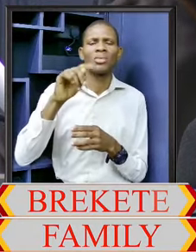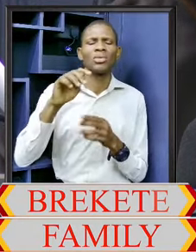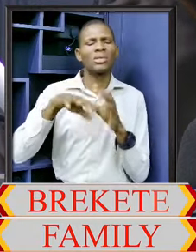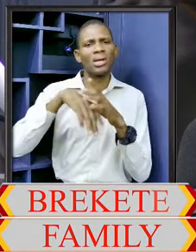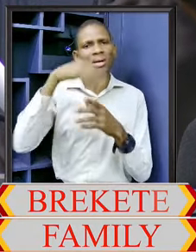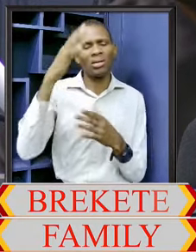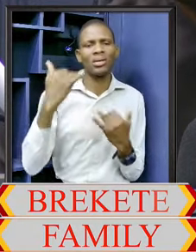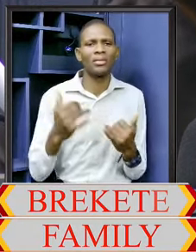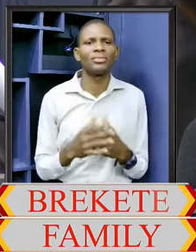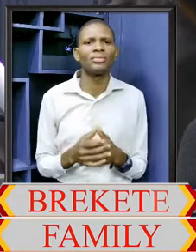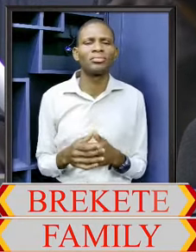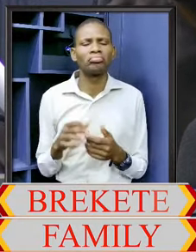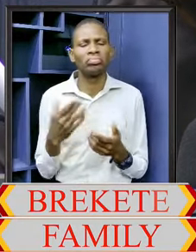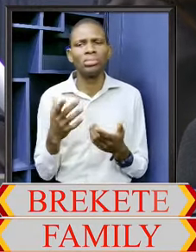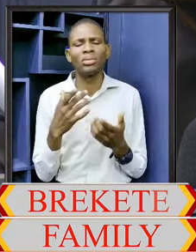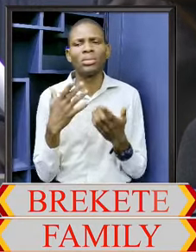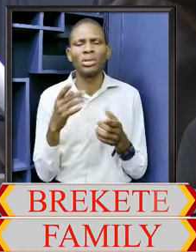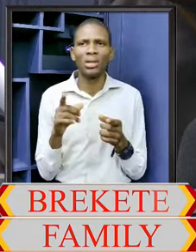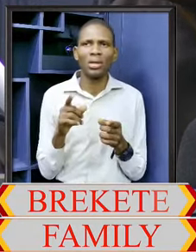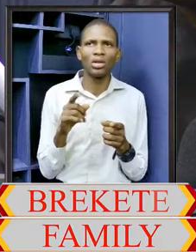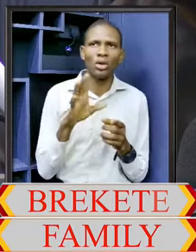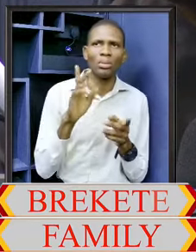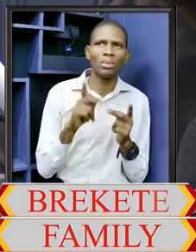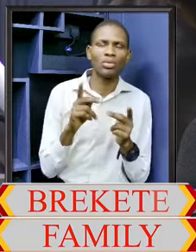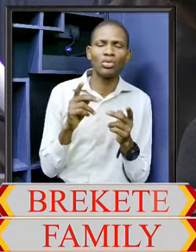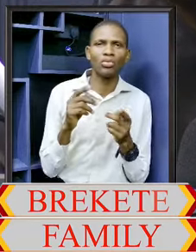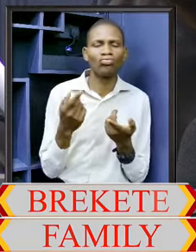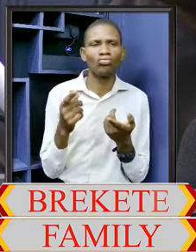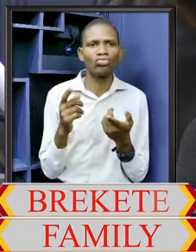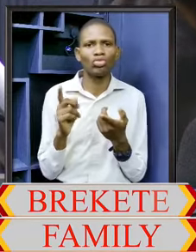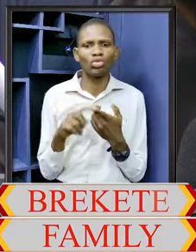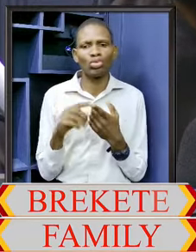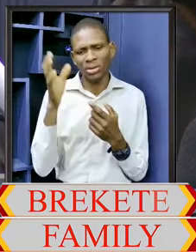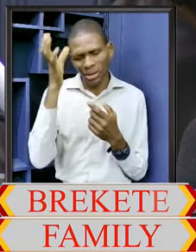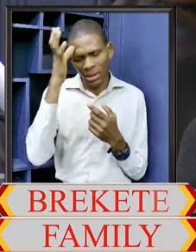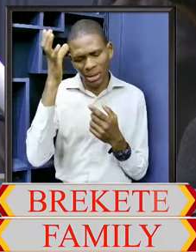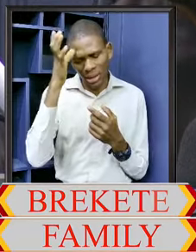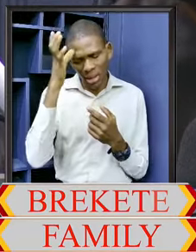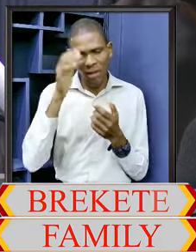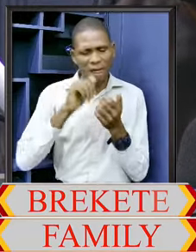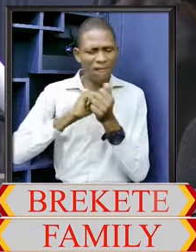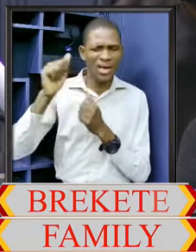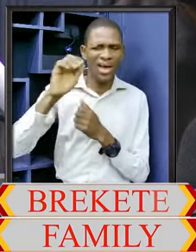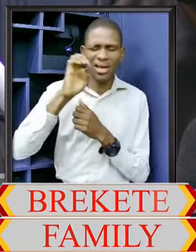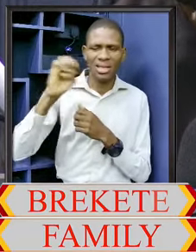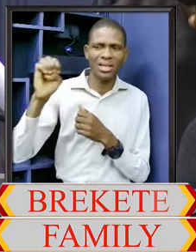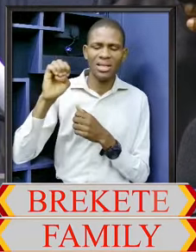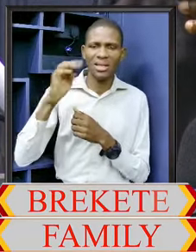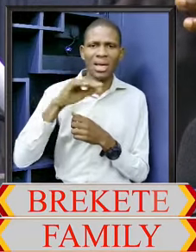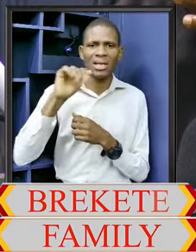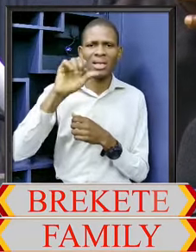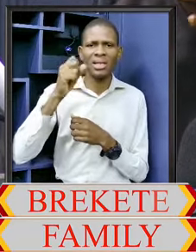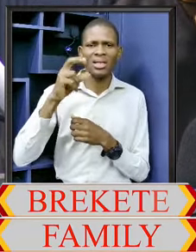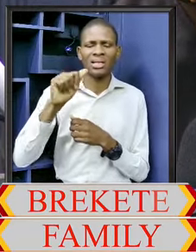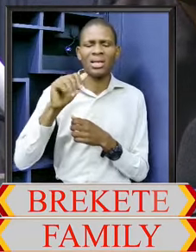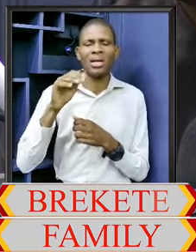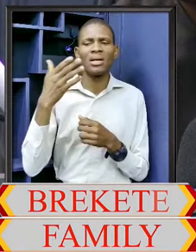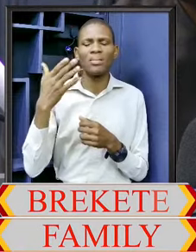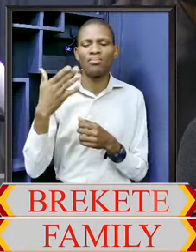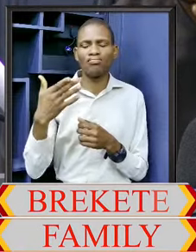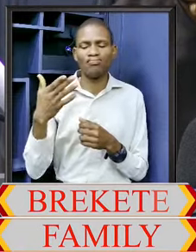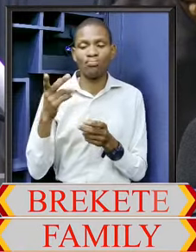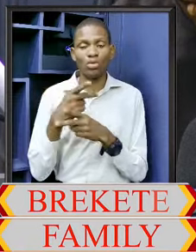for China and Far East Asia, they ask for. Like waiting. Product